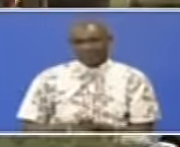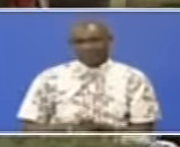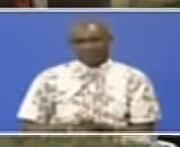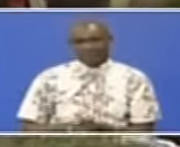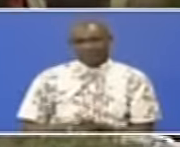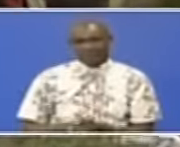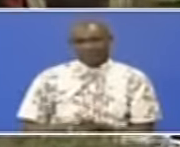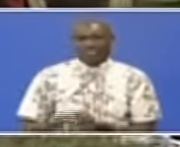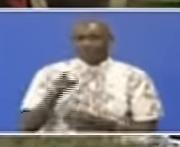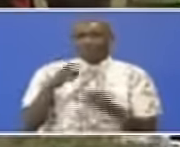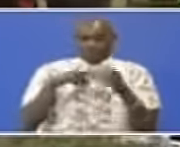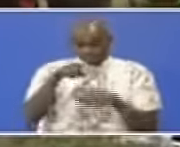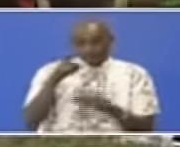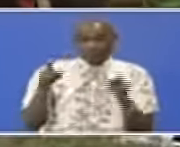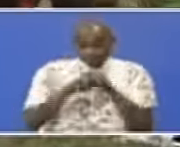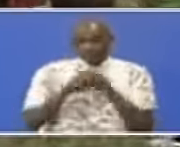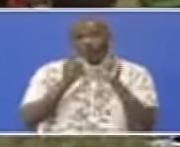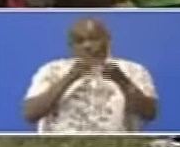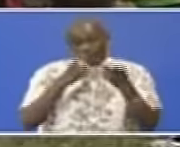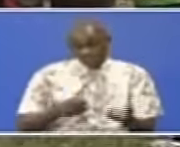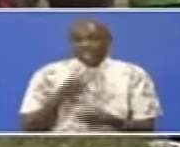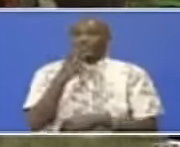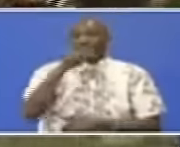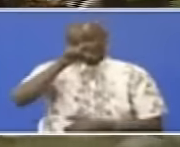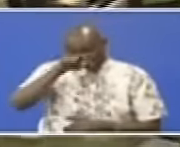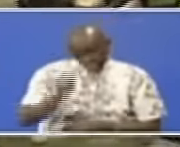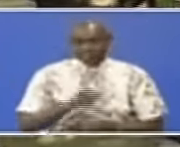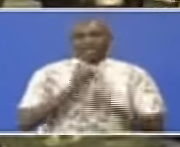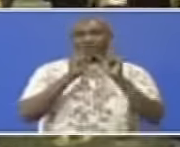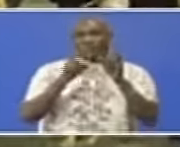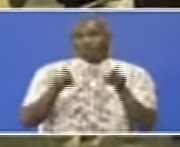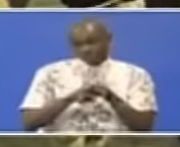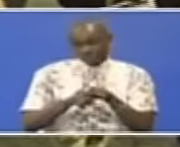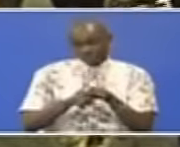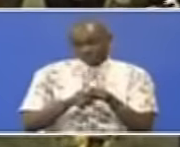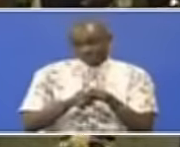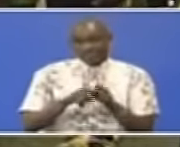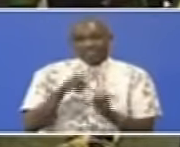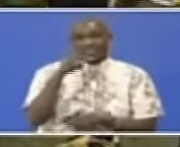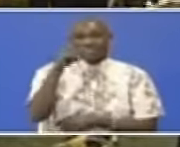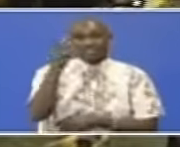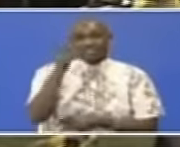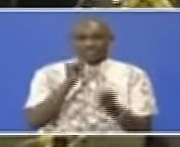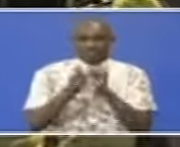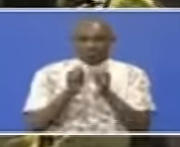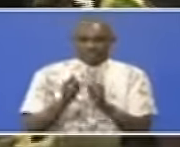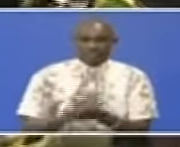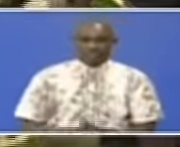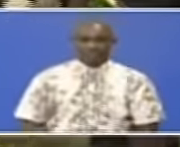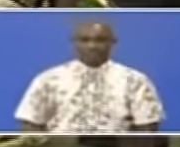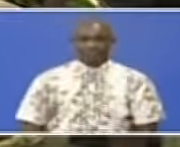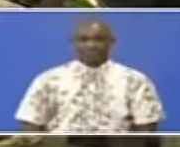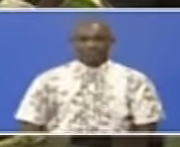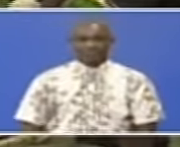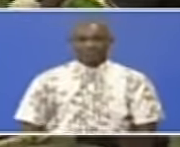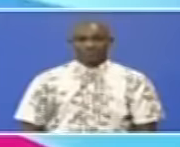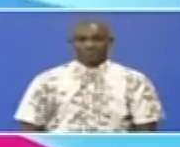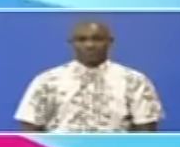On top of the trophy, they were also awarded 200,000 shillings. Abula Ahmed, KTN Sports.